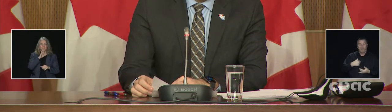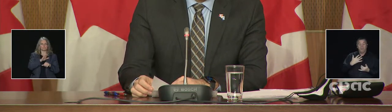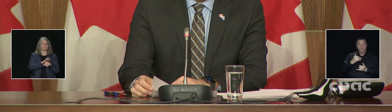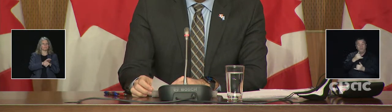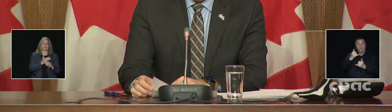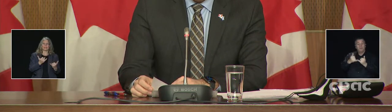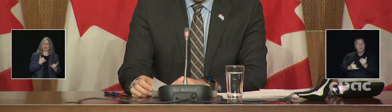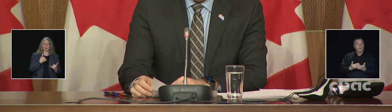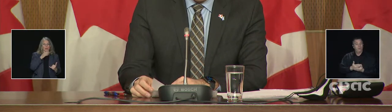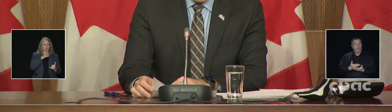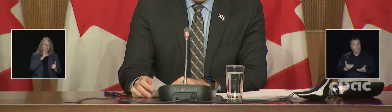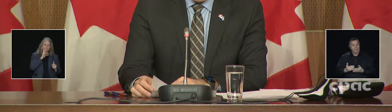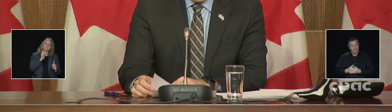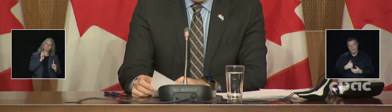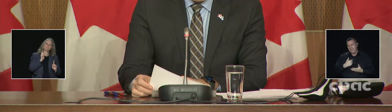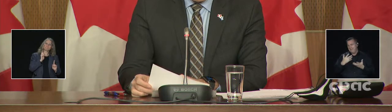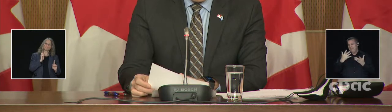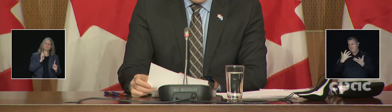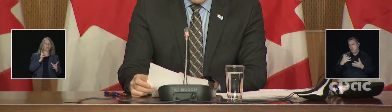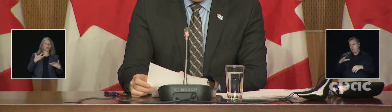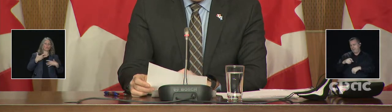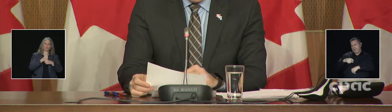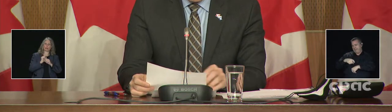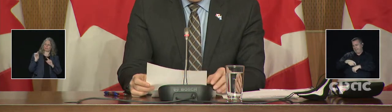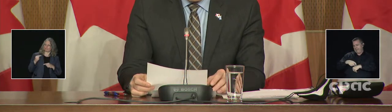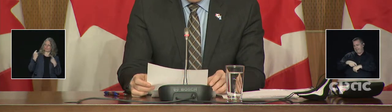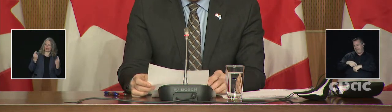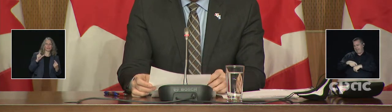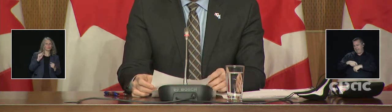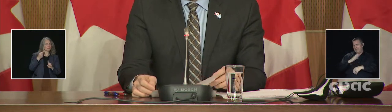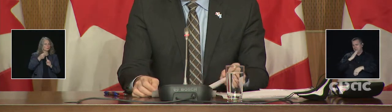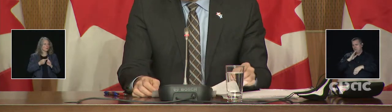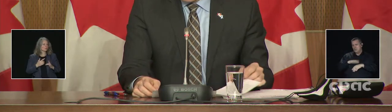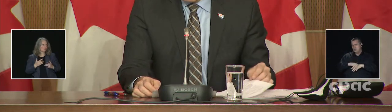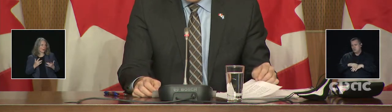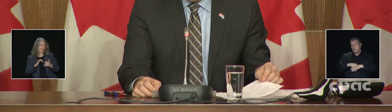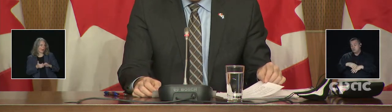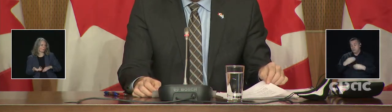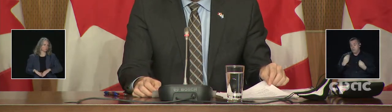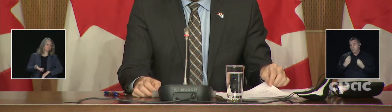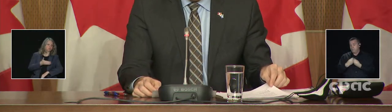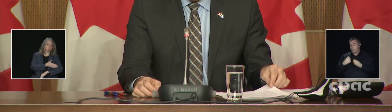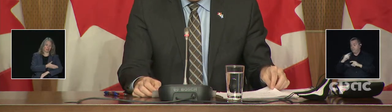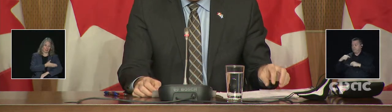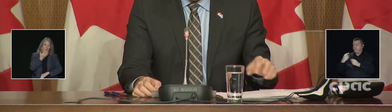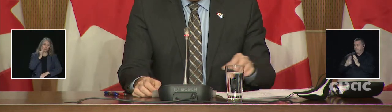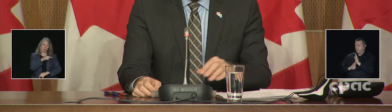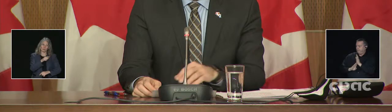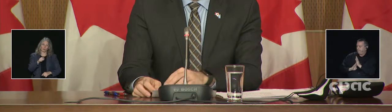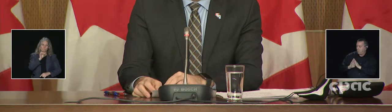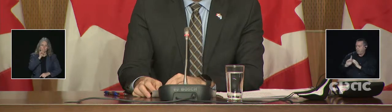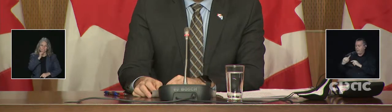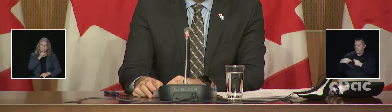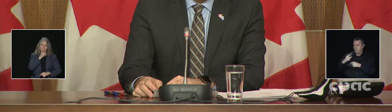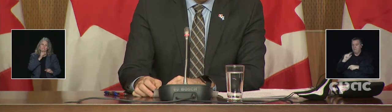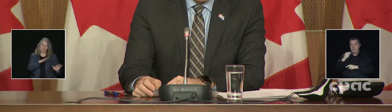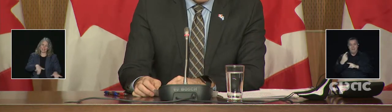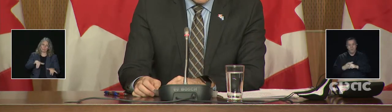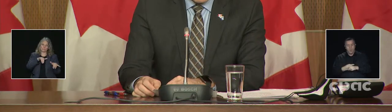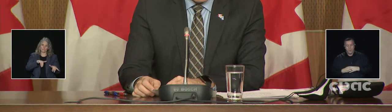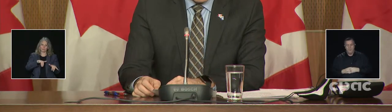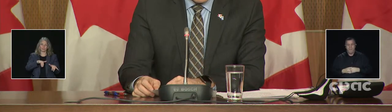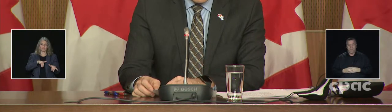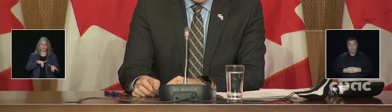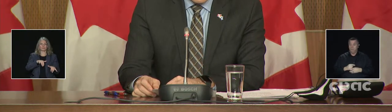of the formidable progress we've made over the course of the last 20 months. It's been tough for all of us, et nous ne